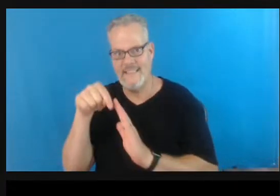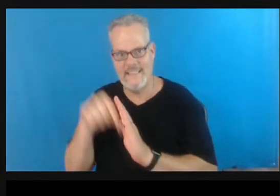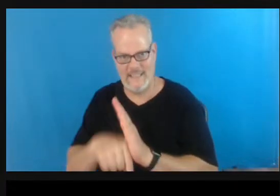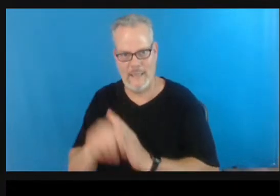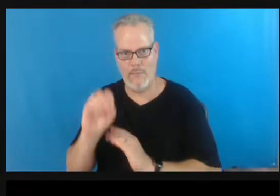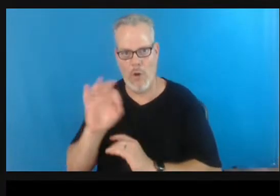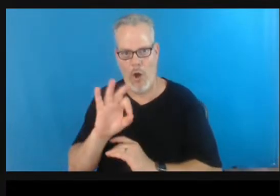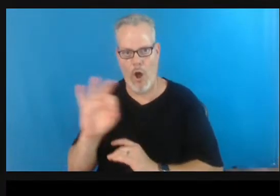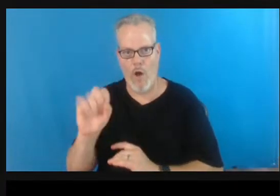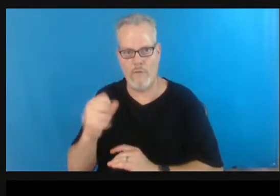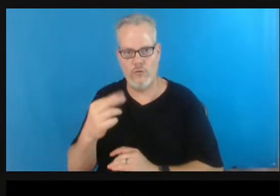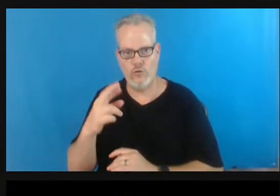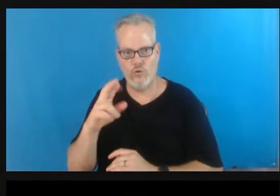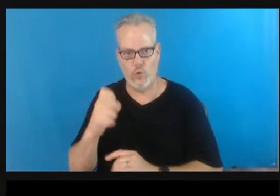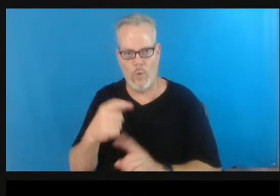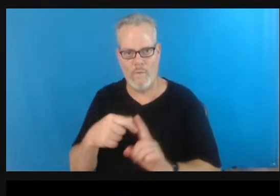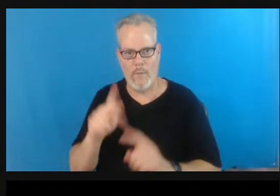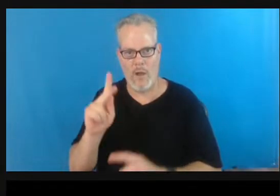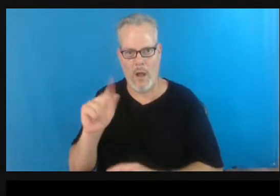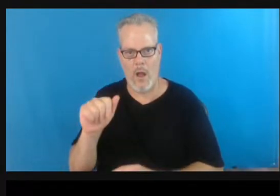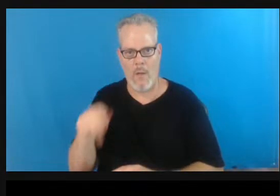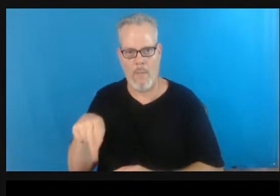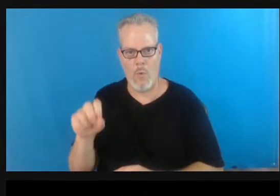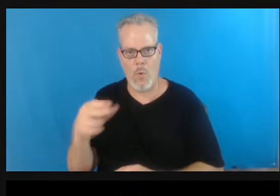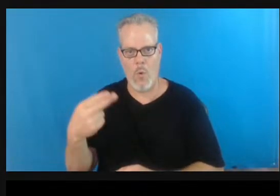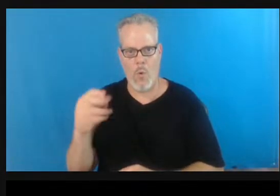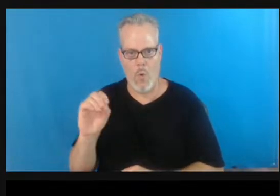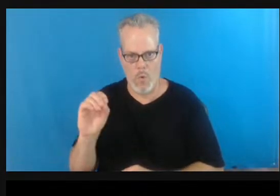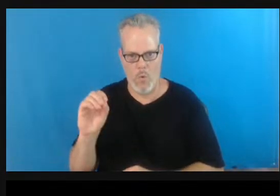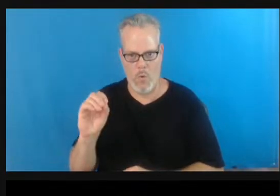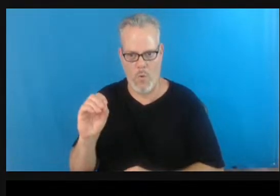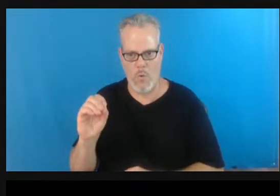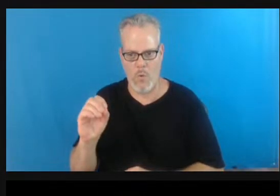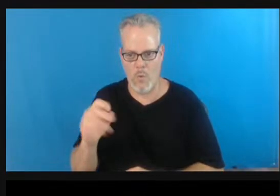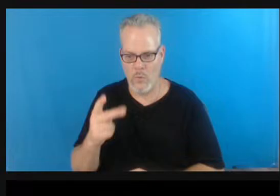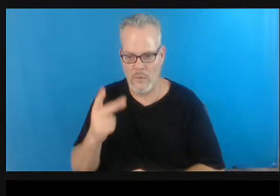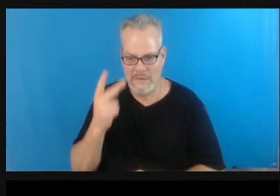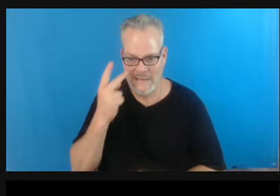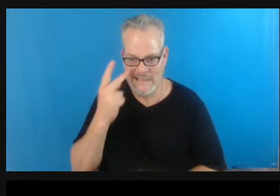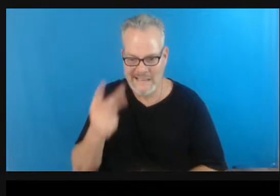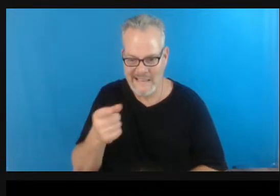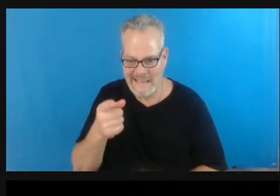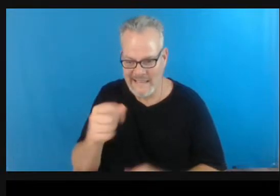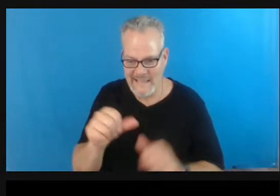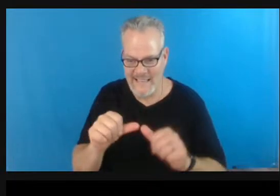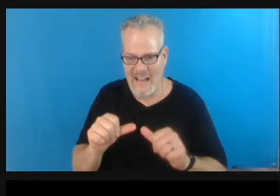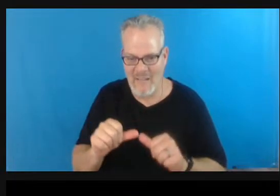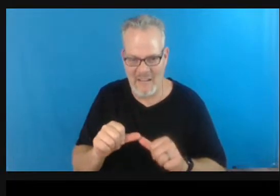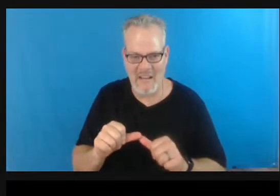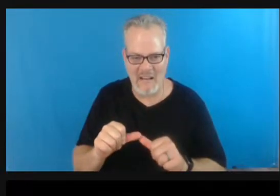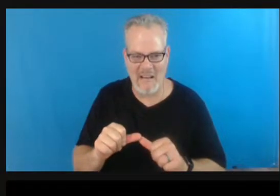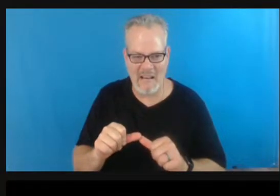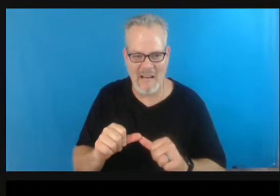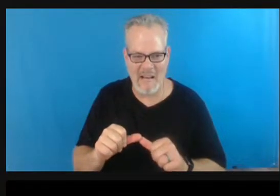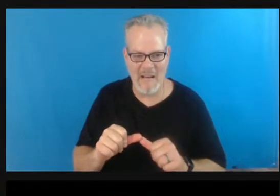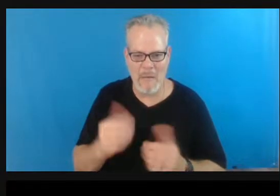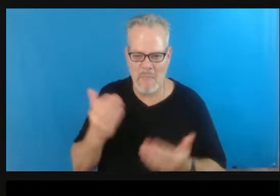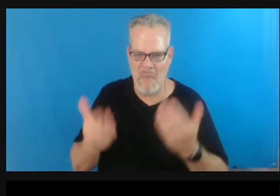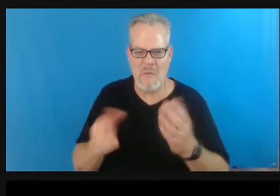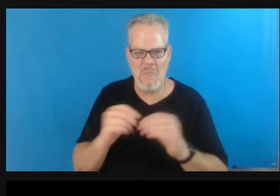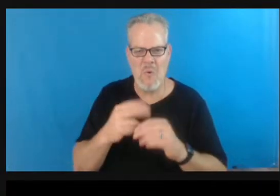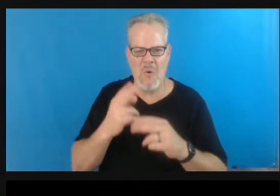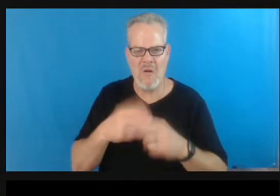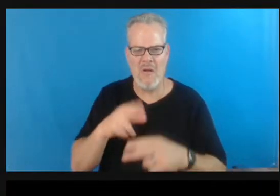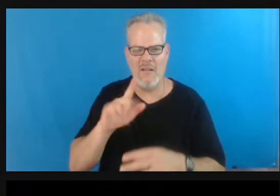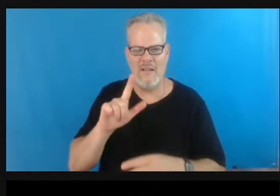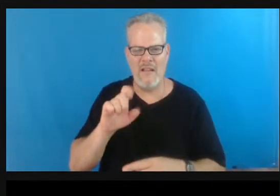of Kapoho. I'm saying of Leilani here because people know where Leilani is now, perhaps more than Kapoho. So interesting, deep